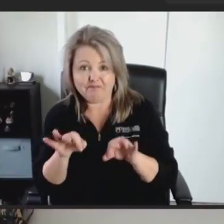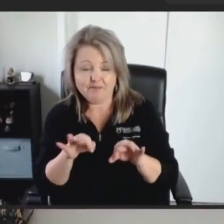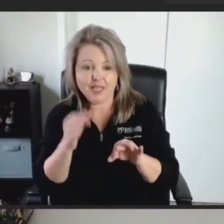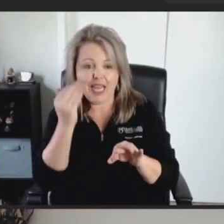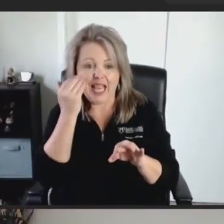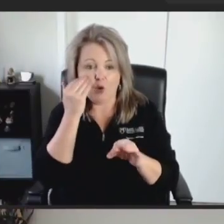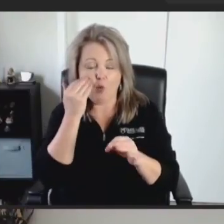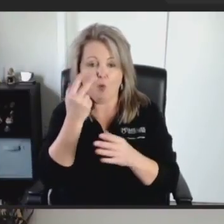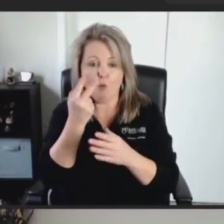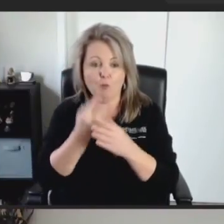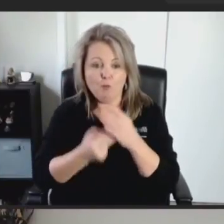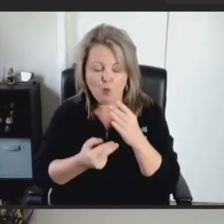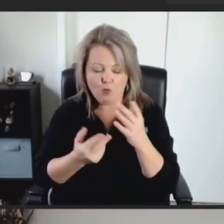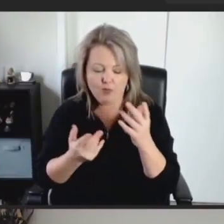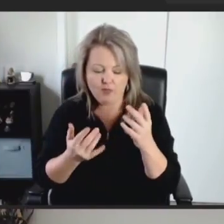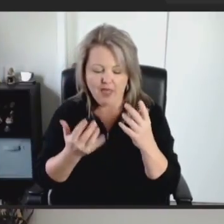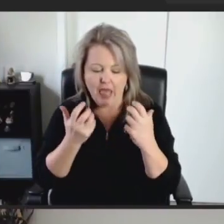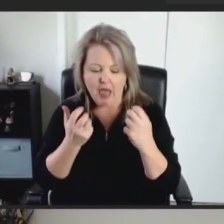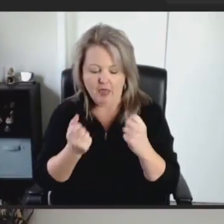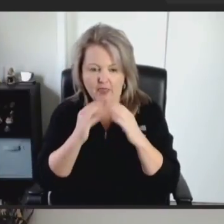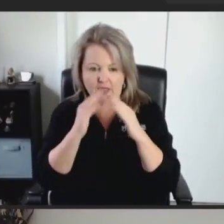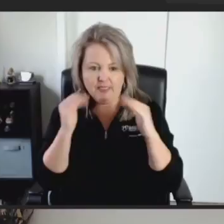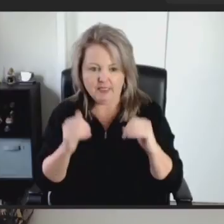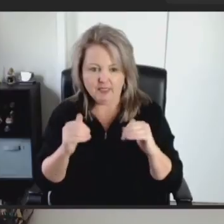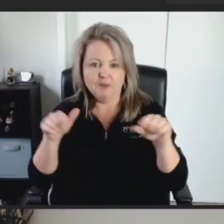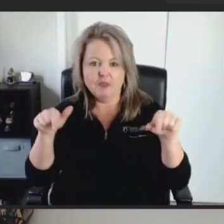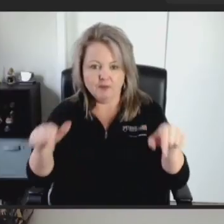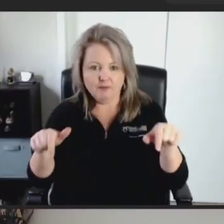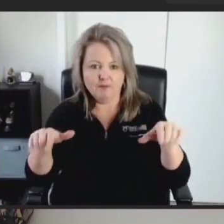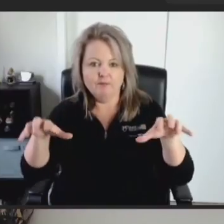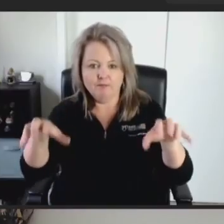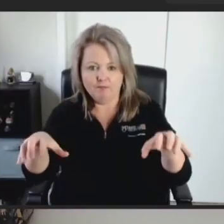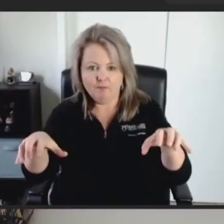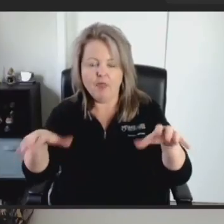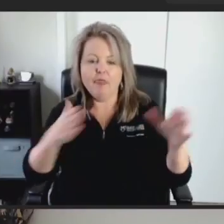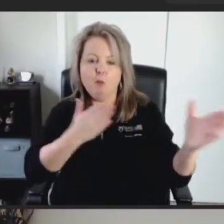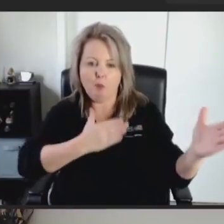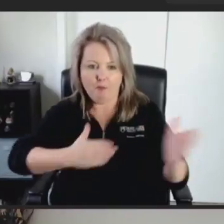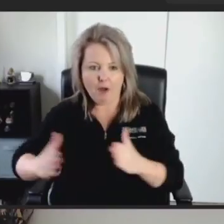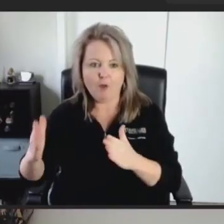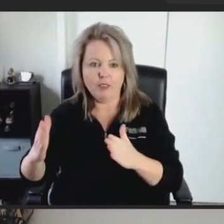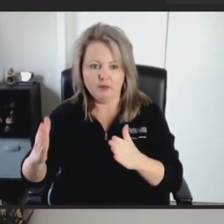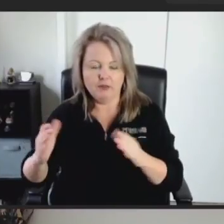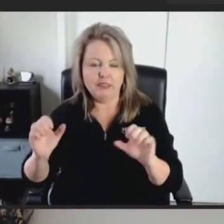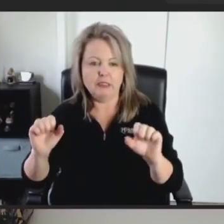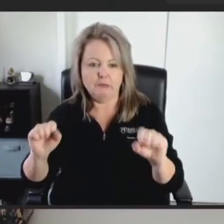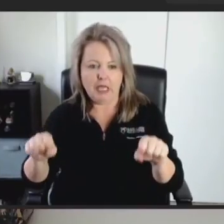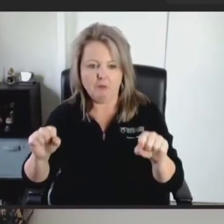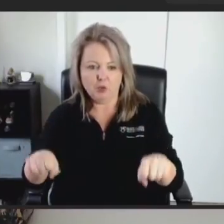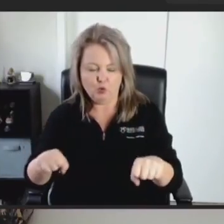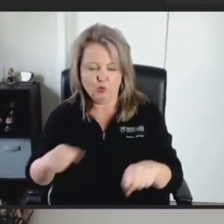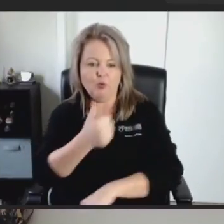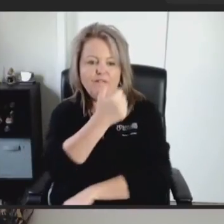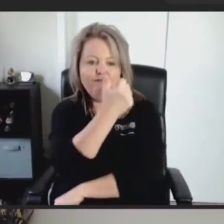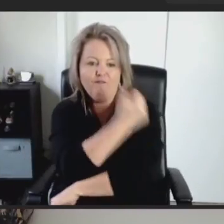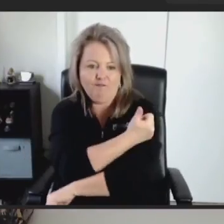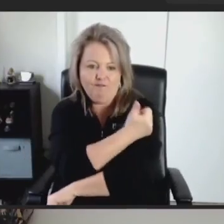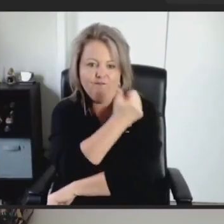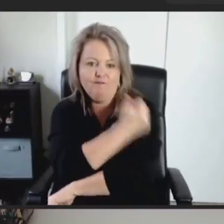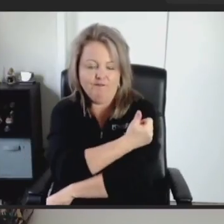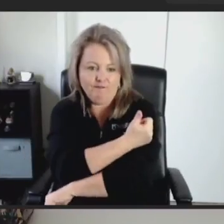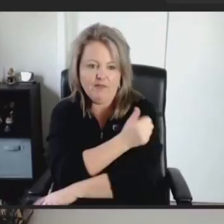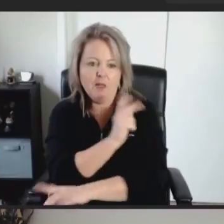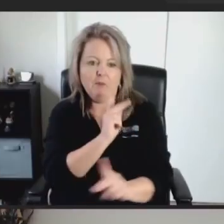both health systems are preparing to be able to give vaccine, and that's the most important